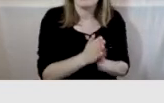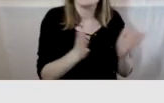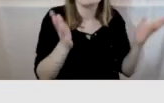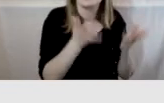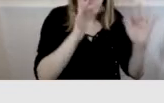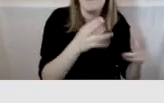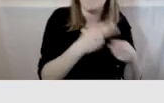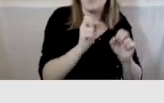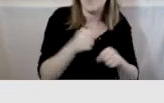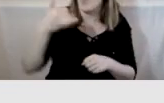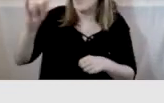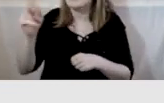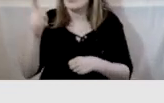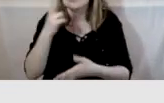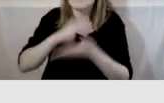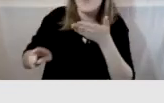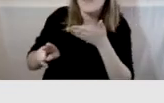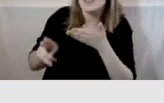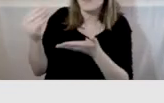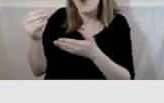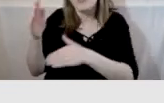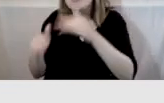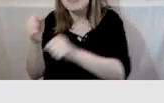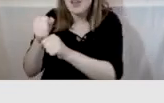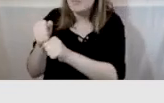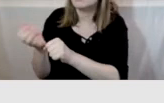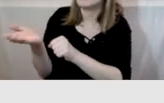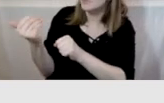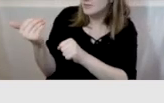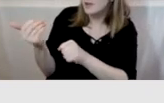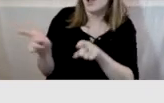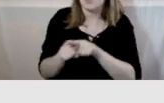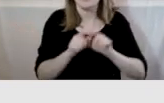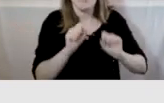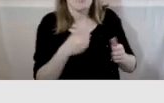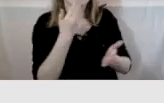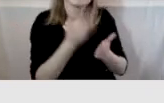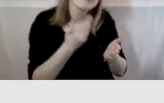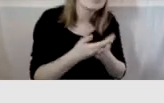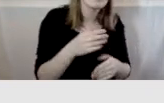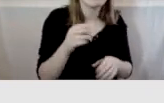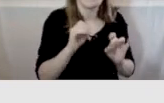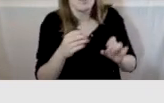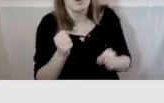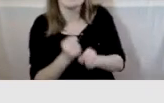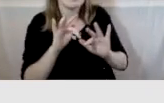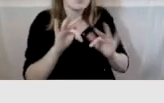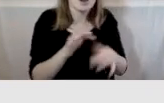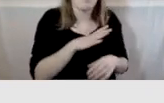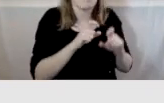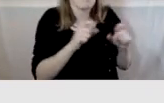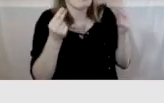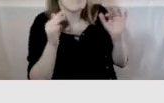they, even in their career, how particular things they learned at school